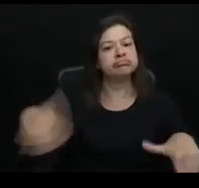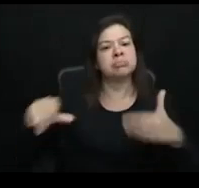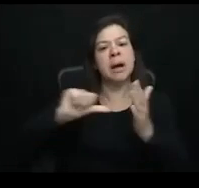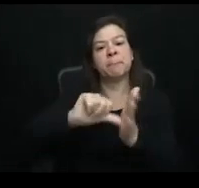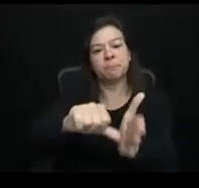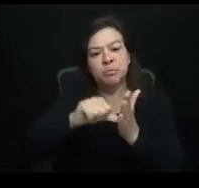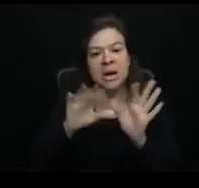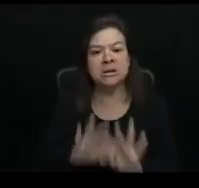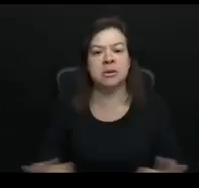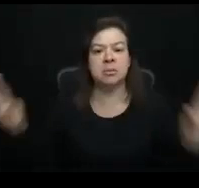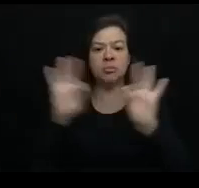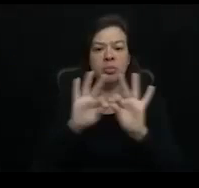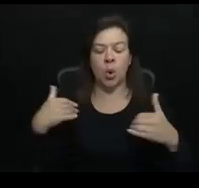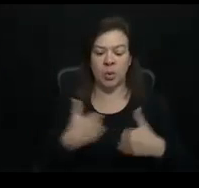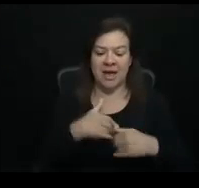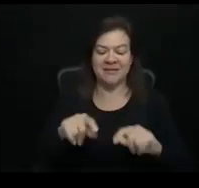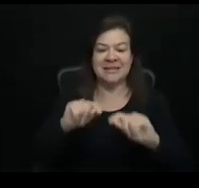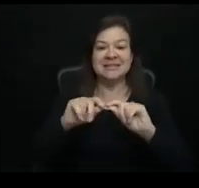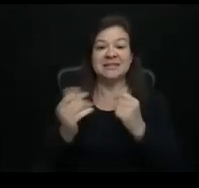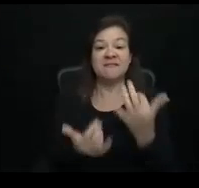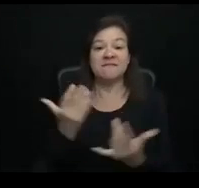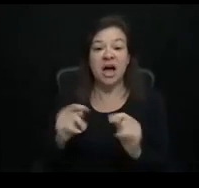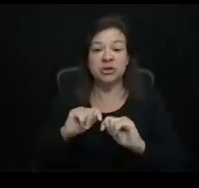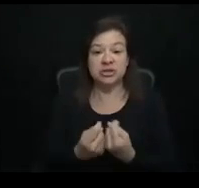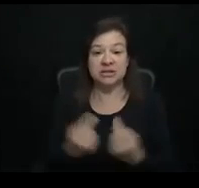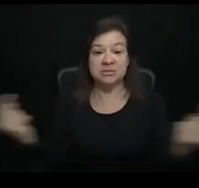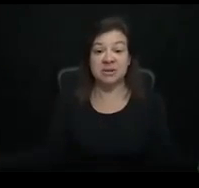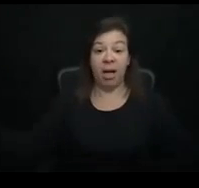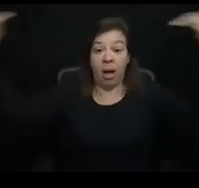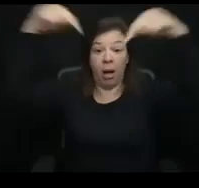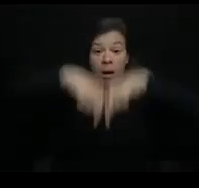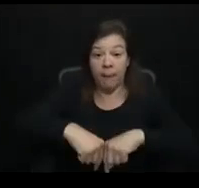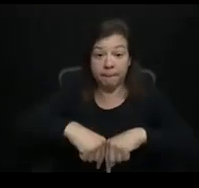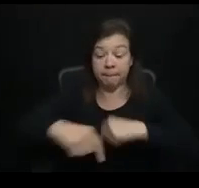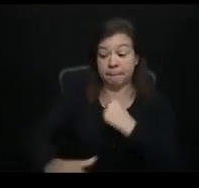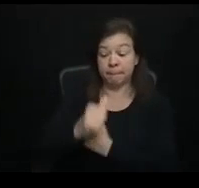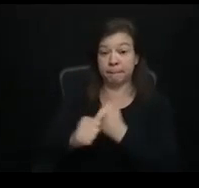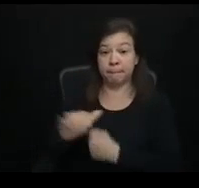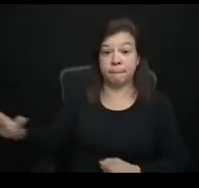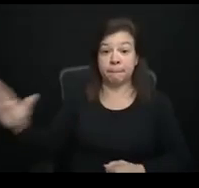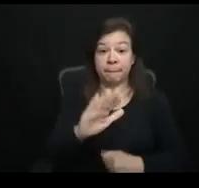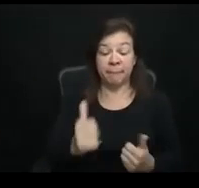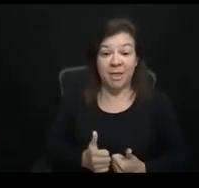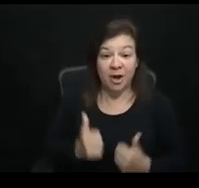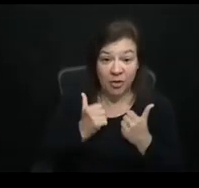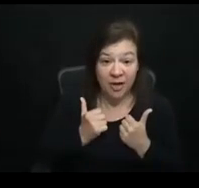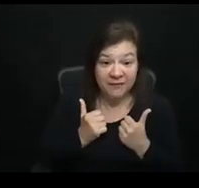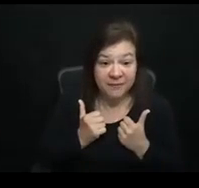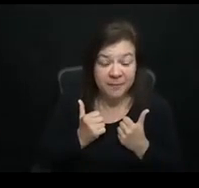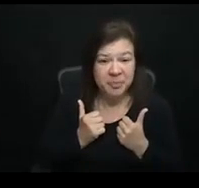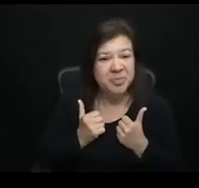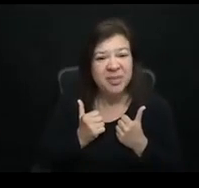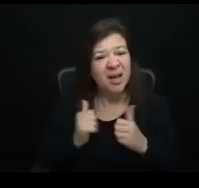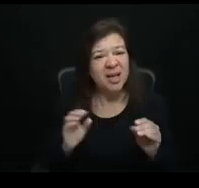that we have these fire teams that come into our community. They put their lives at risk, and they don't have roots